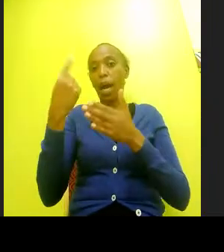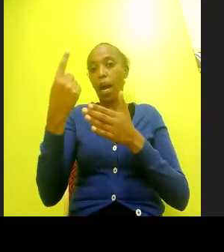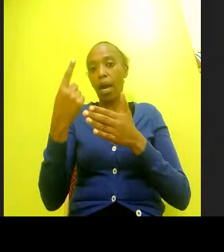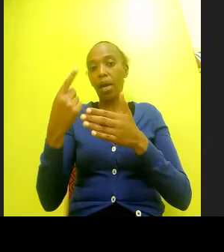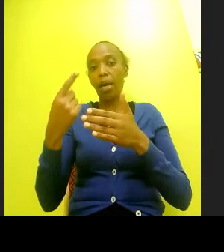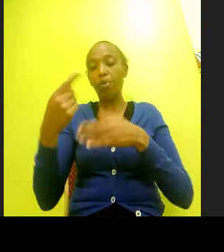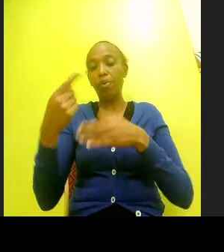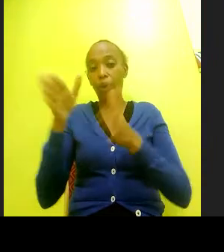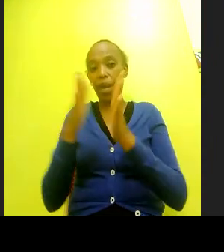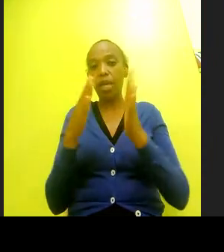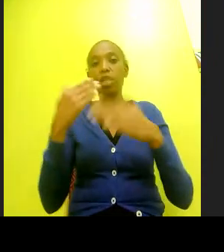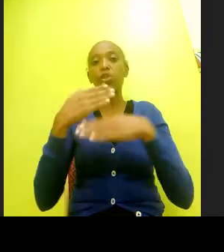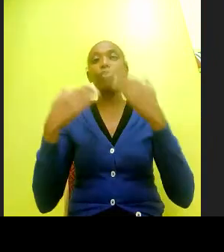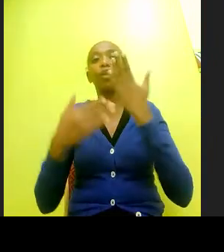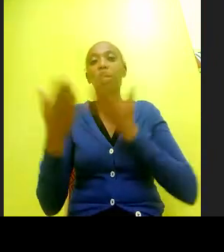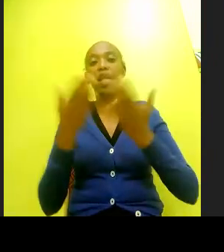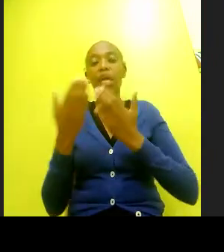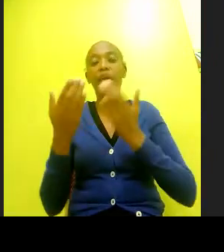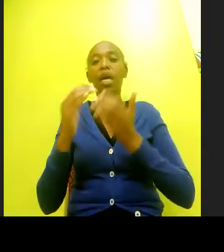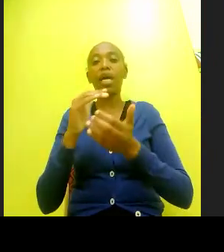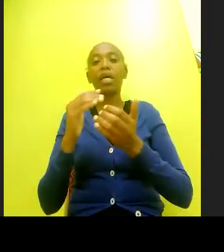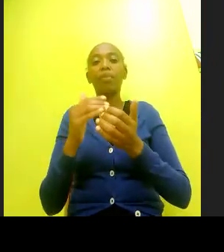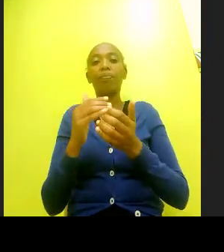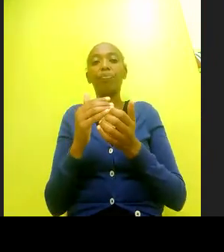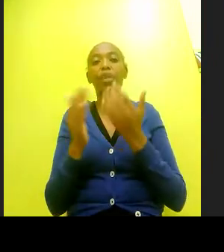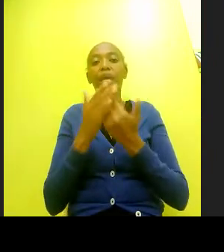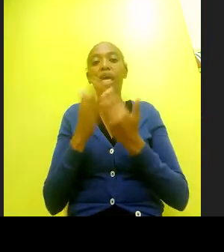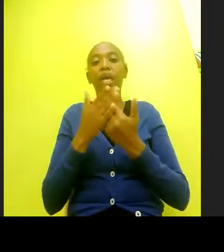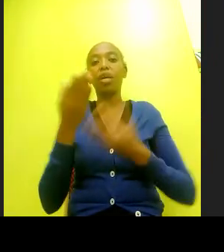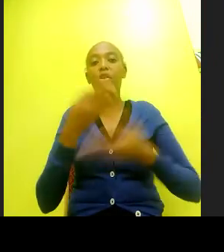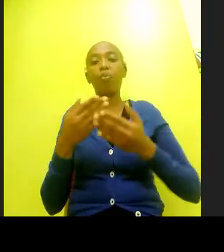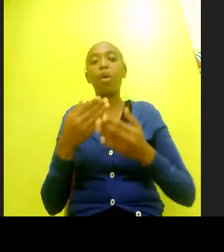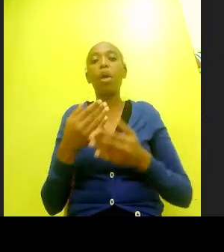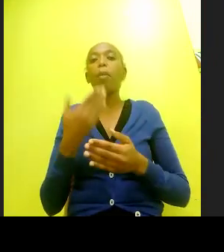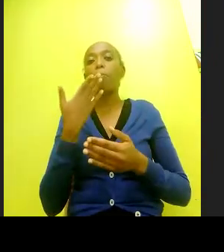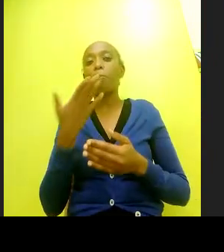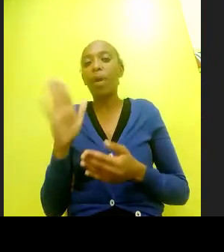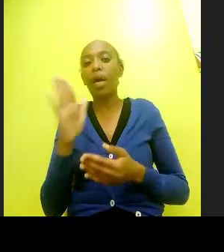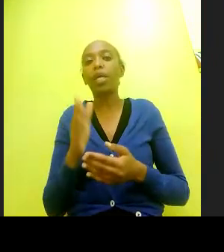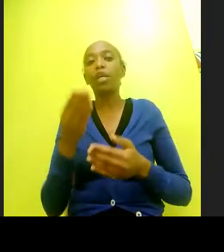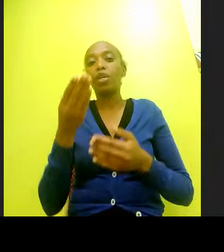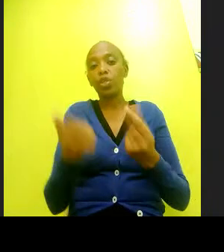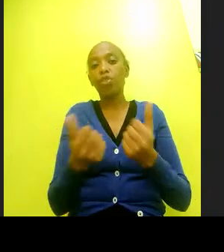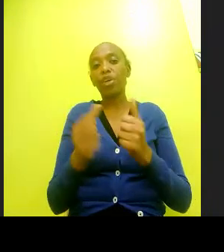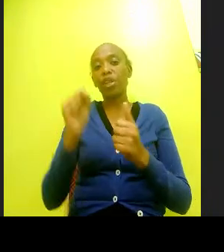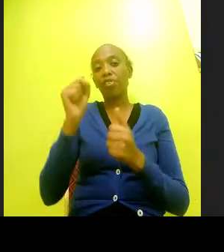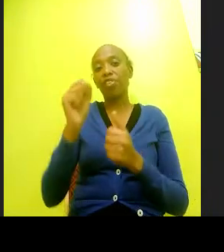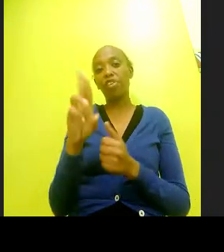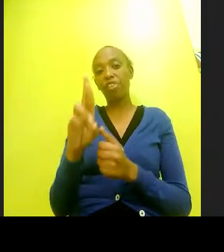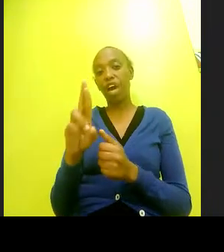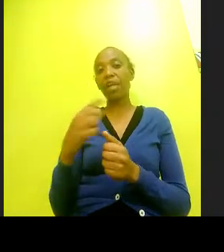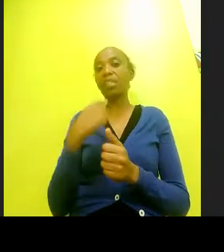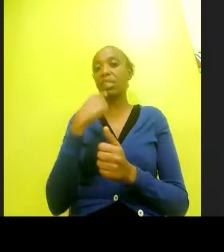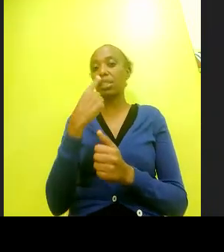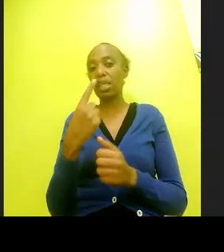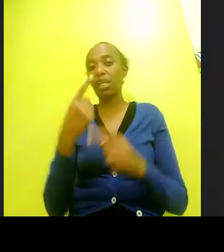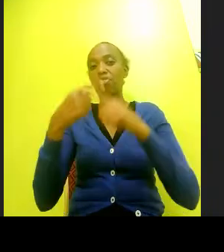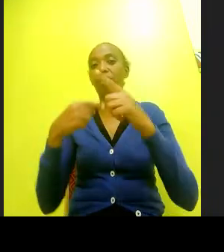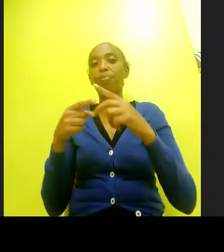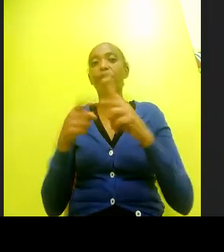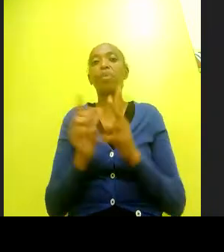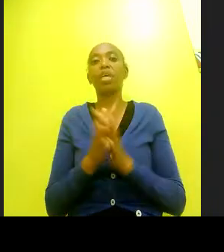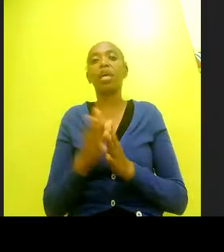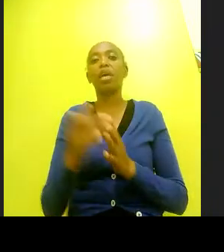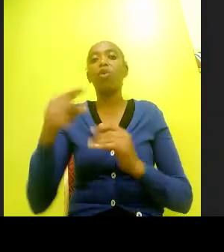economy by addressing the 5 R's, as we've heard from since the beginning. So we'll do